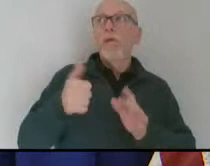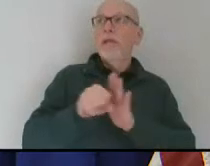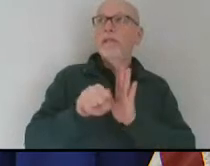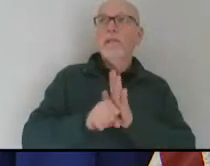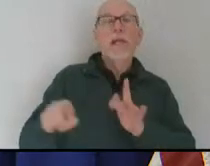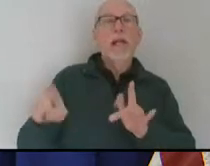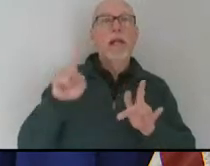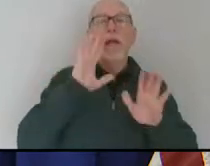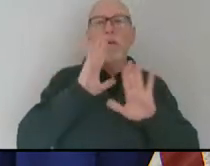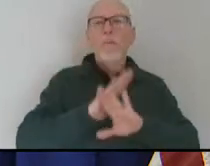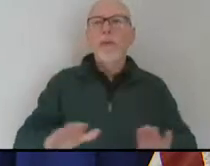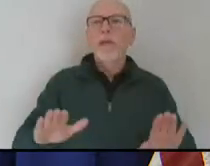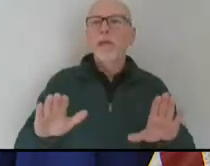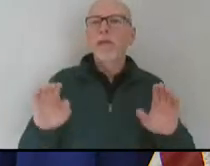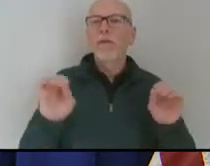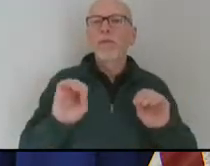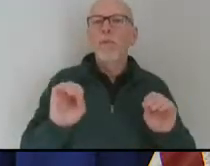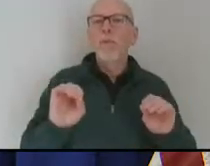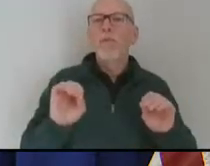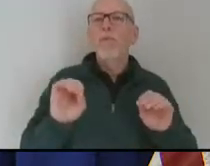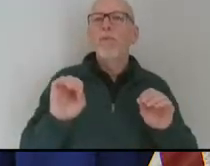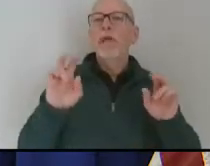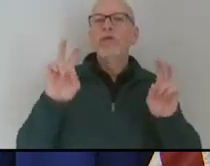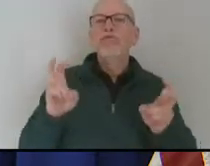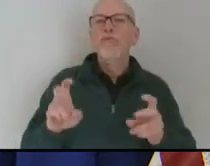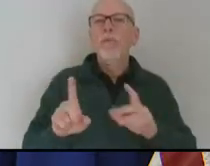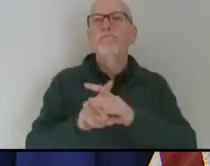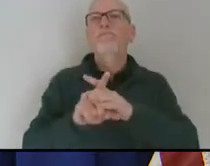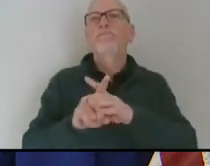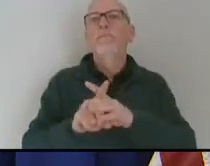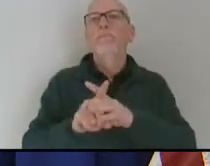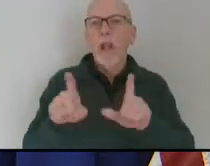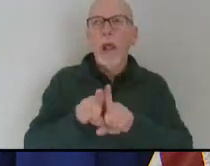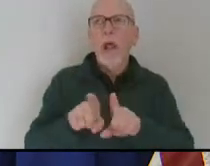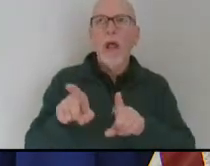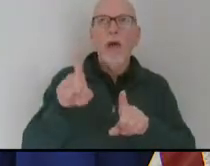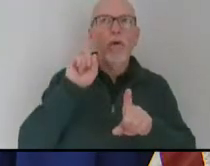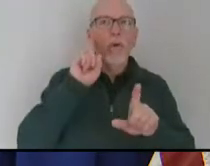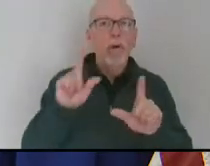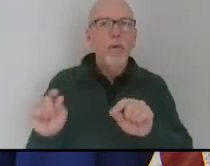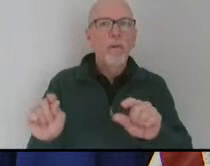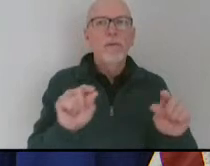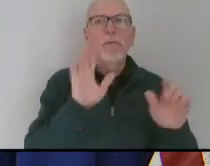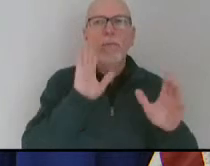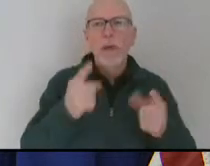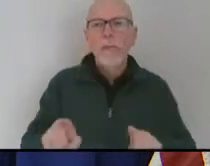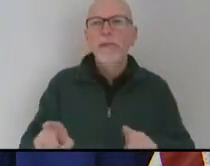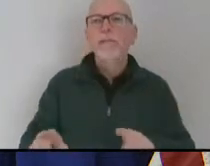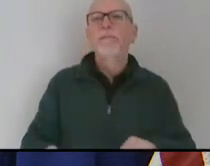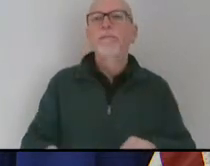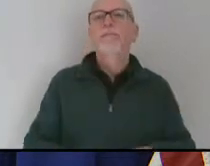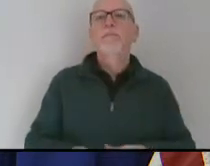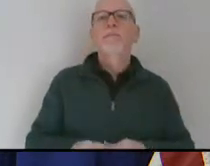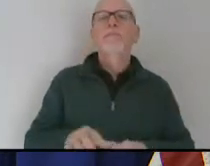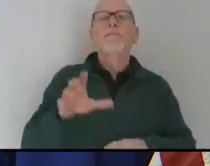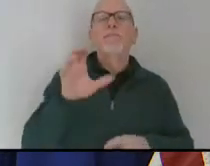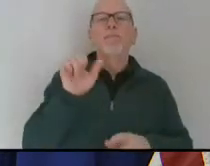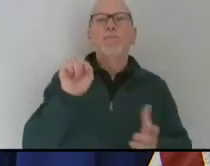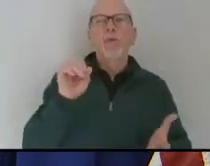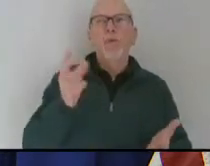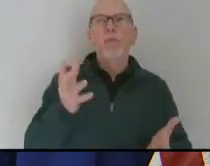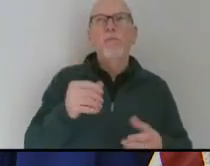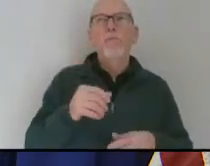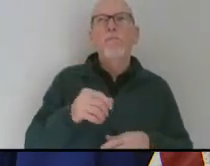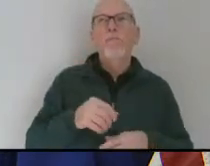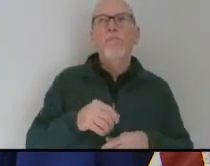have some of the issues that they were told were going to happen. And so knowing, and I'm